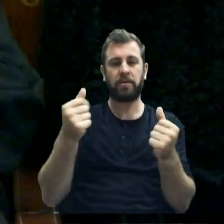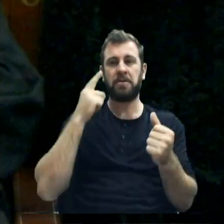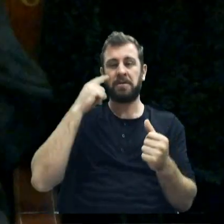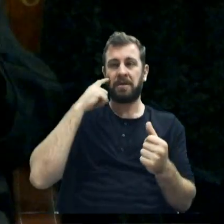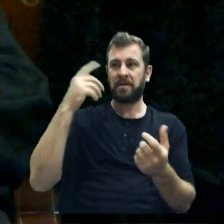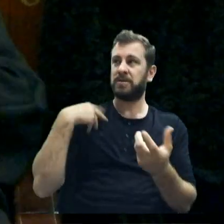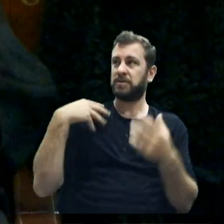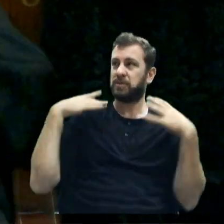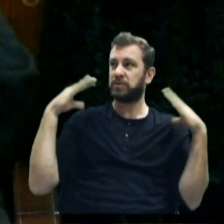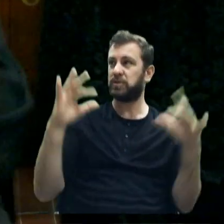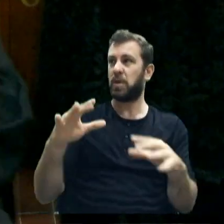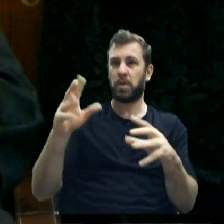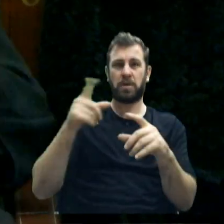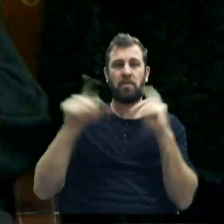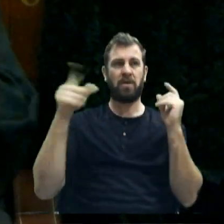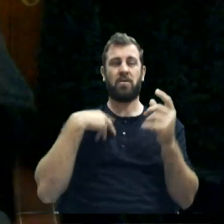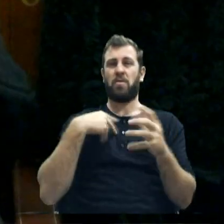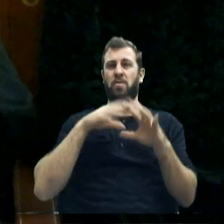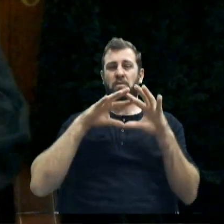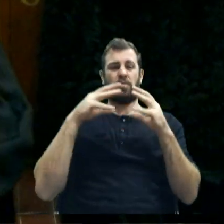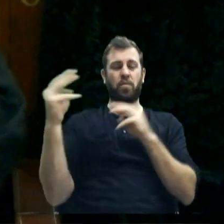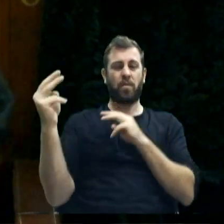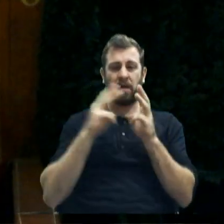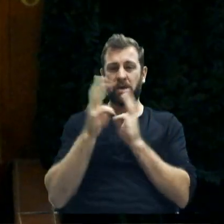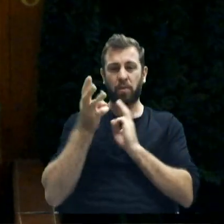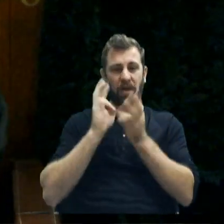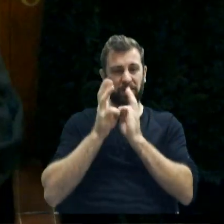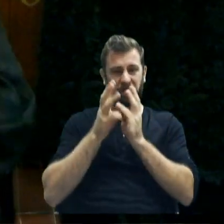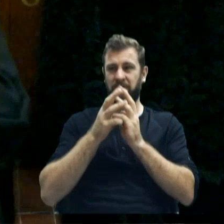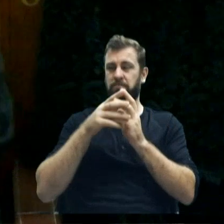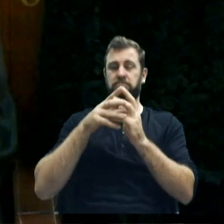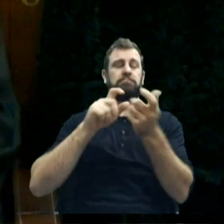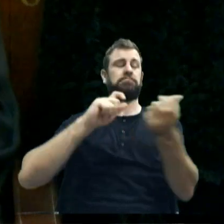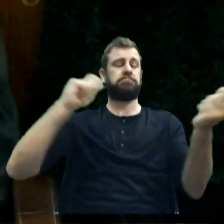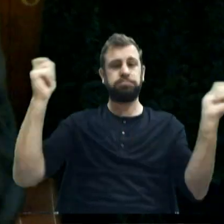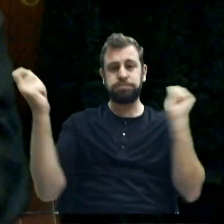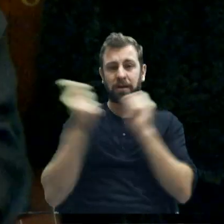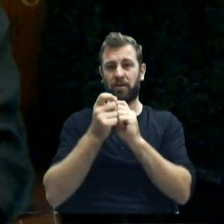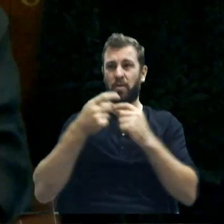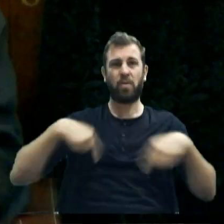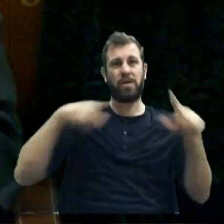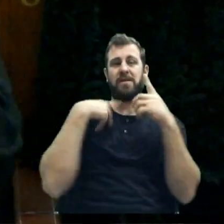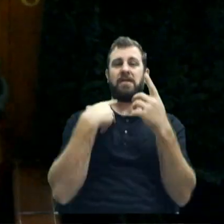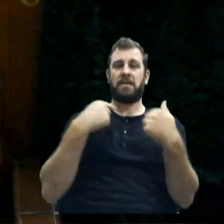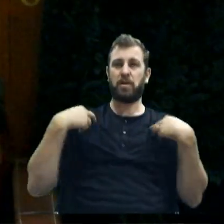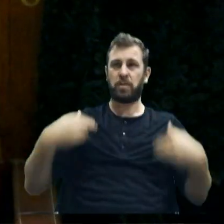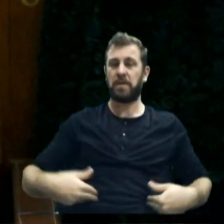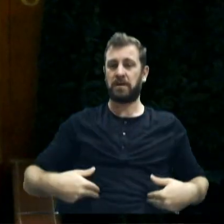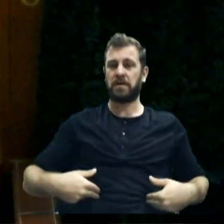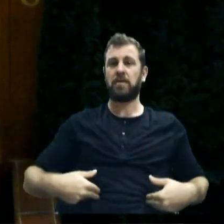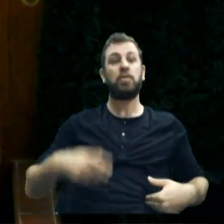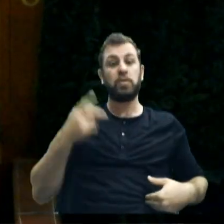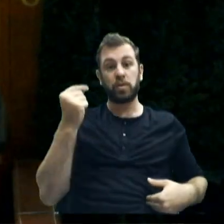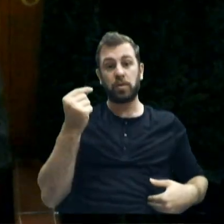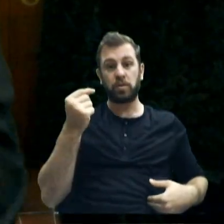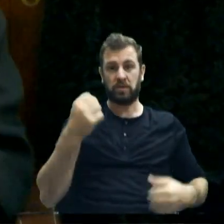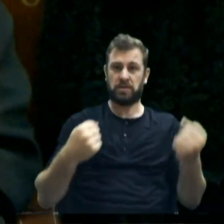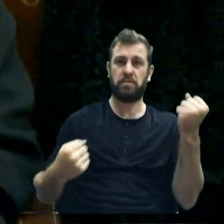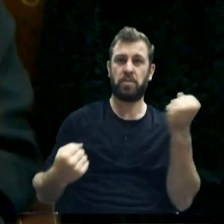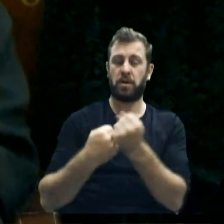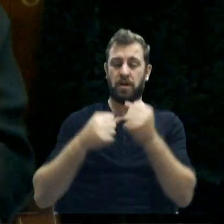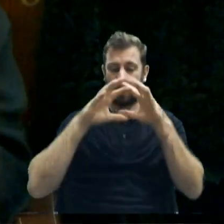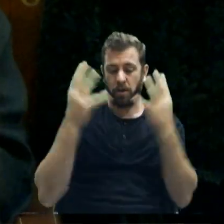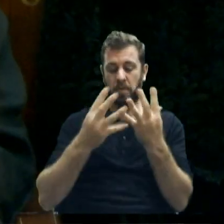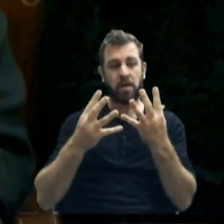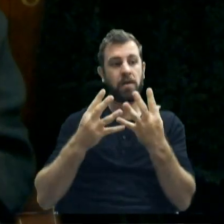this weather, this planet's going upside down. It's going crazy. We're ruining that. How could that happen? Let's support it on a global scale, but inside your